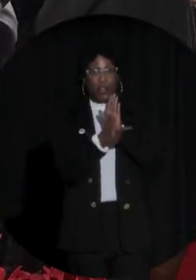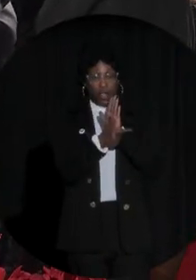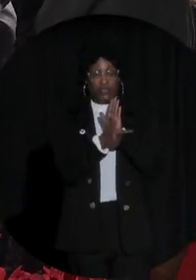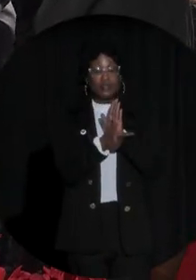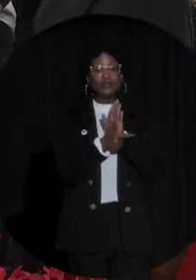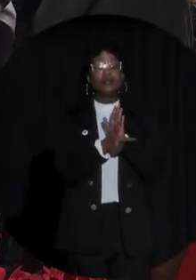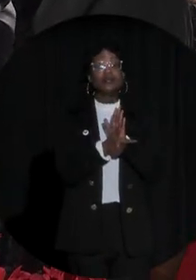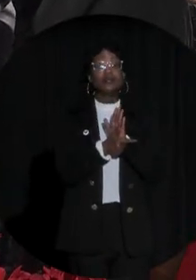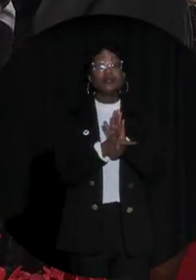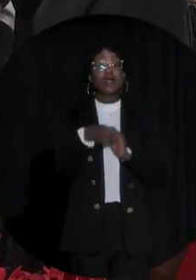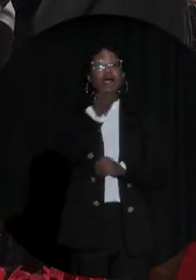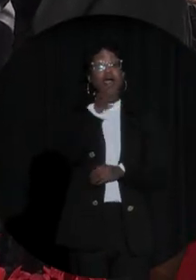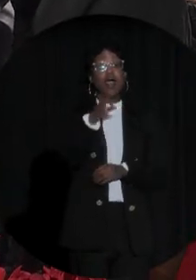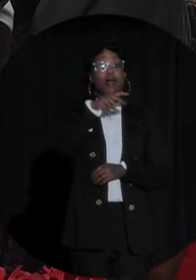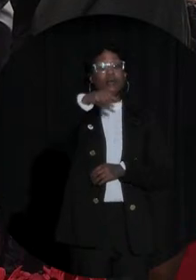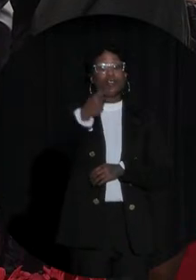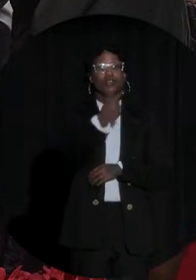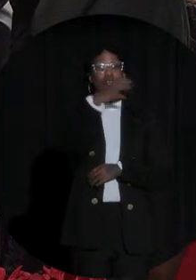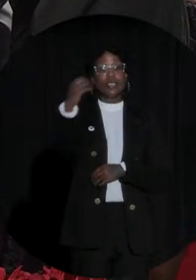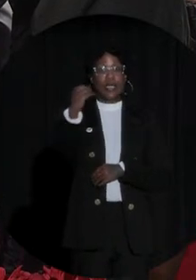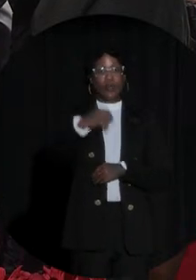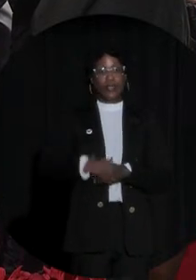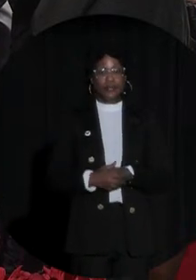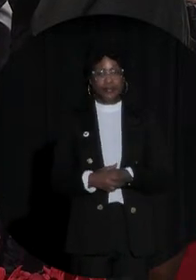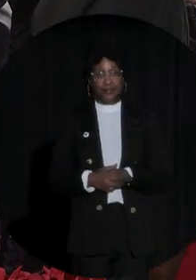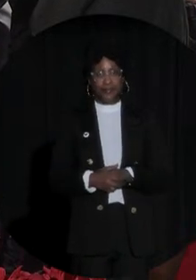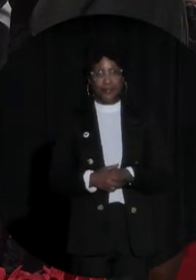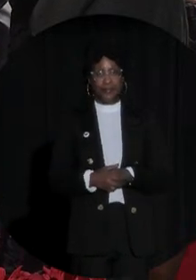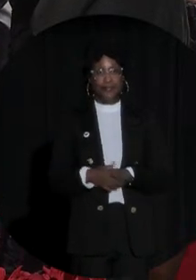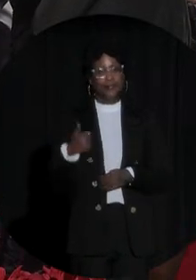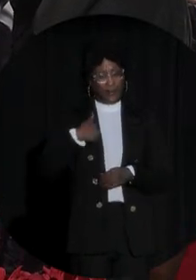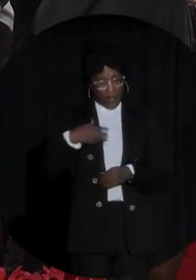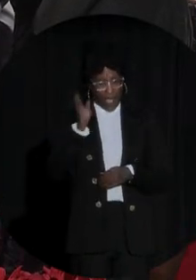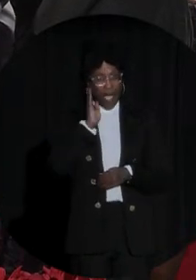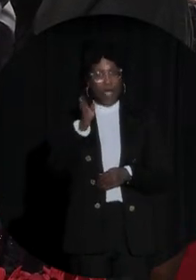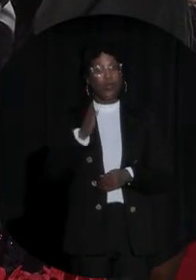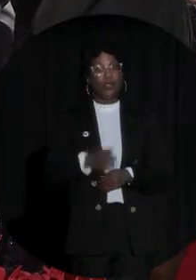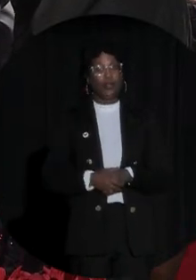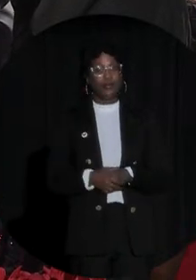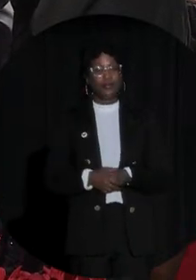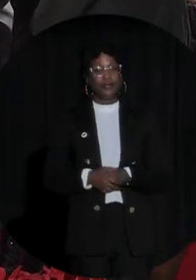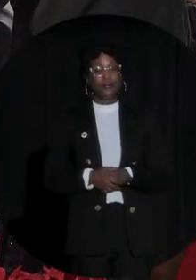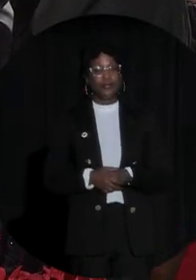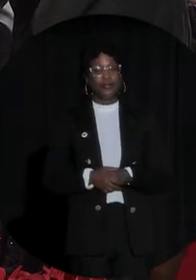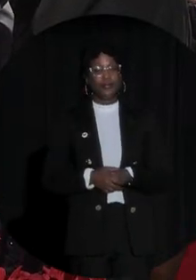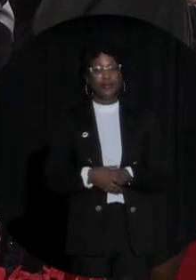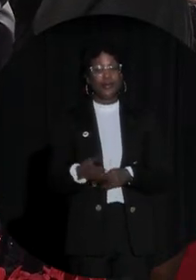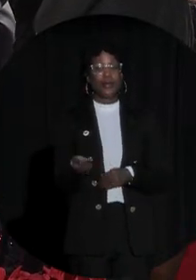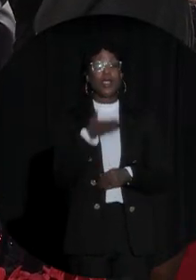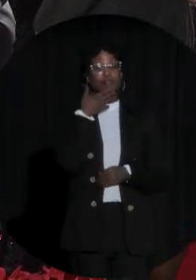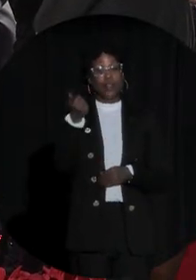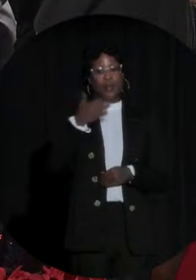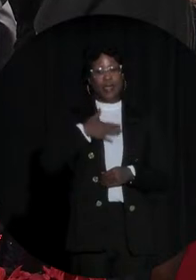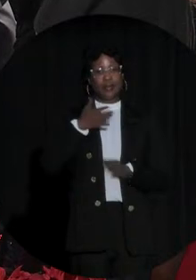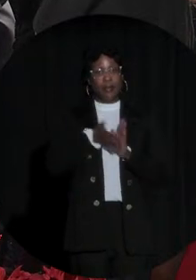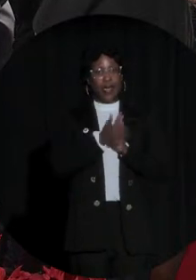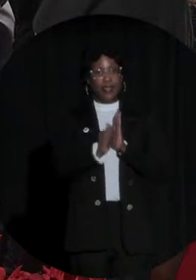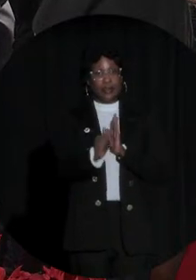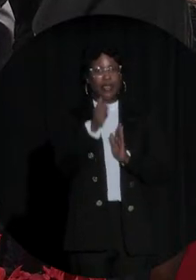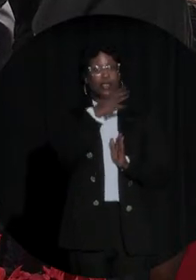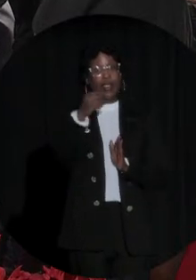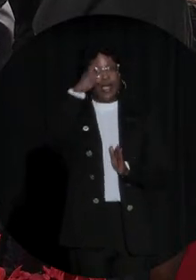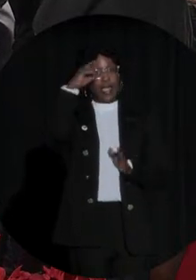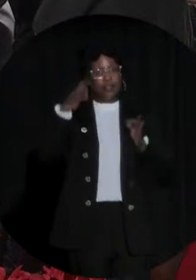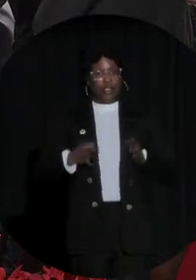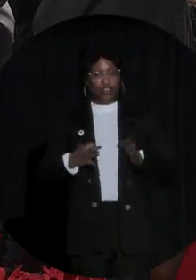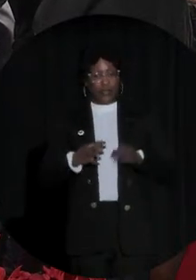laws. Of Prince George's County. Of Prince George's County. And that I will. And that I will. To the best of my skill and judgment. To the best of my